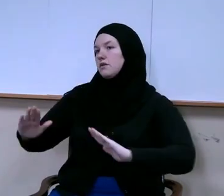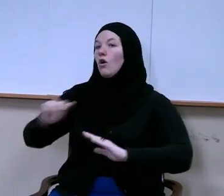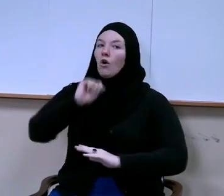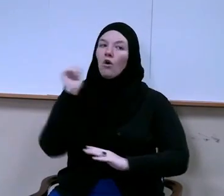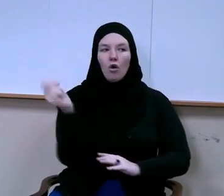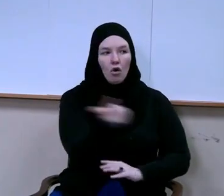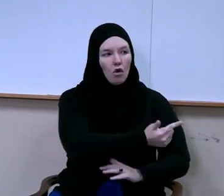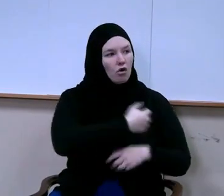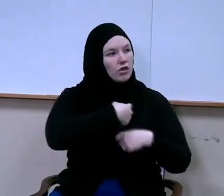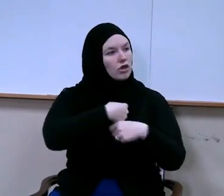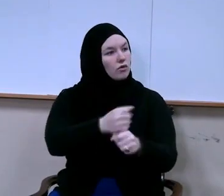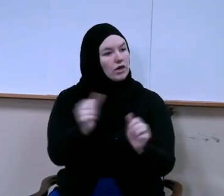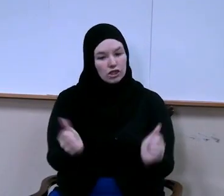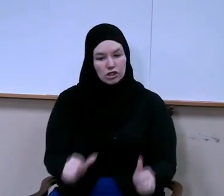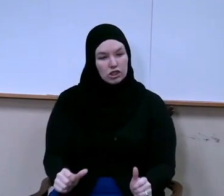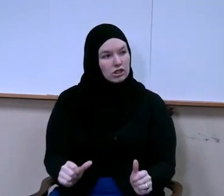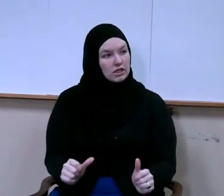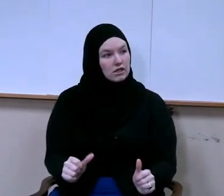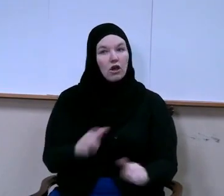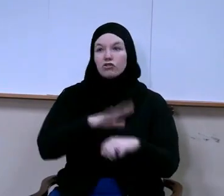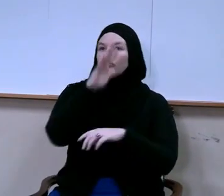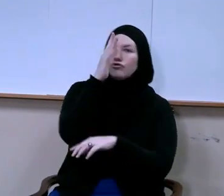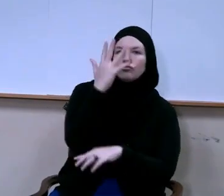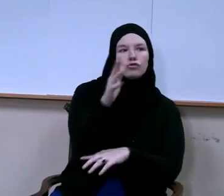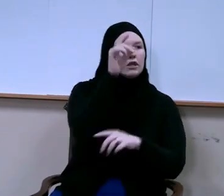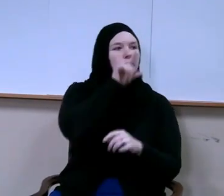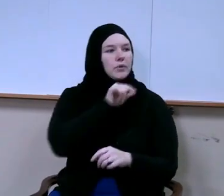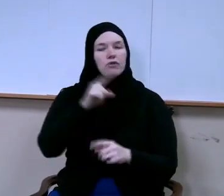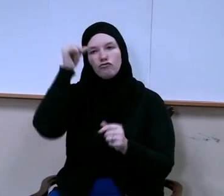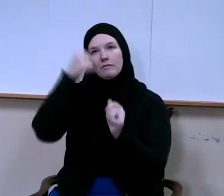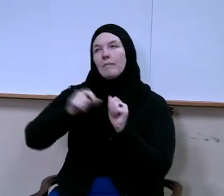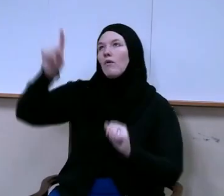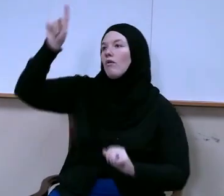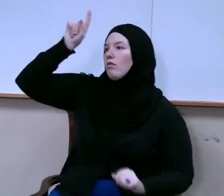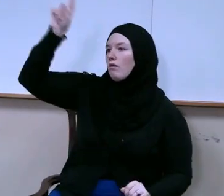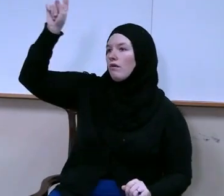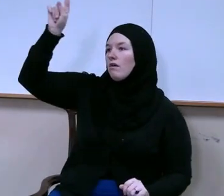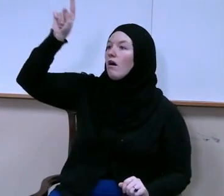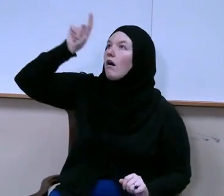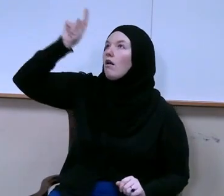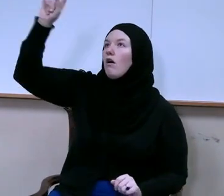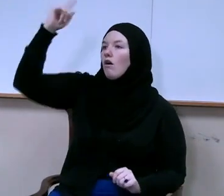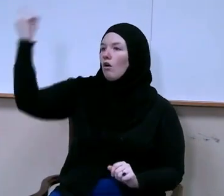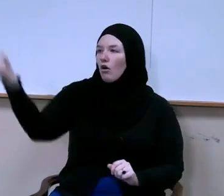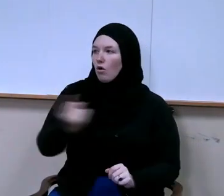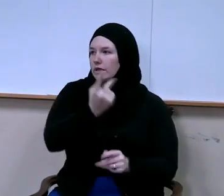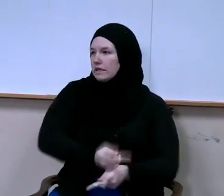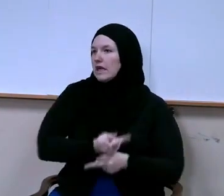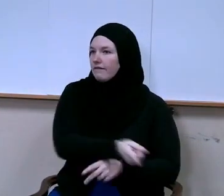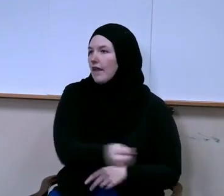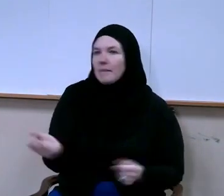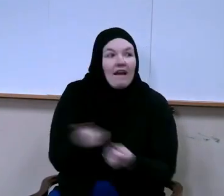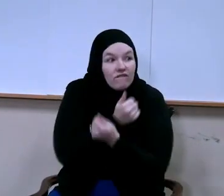creations of Allah are living by this rule. They remember Allah, and Allah always attends to